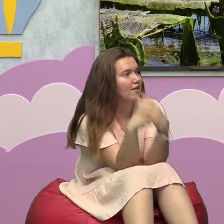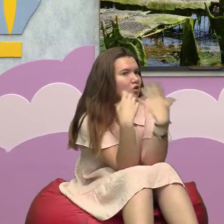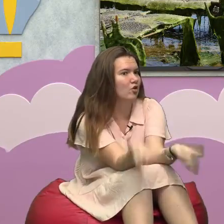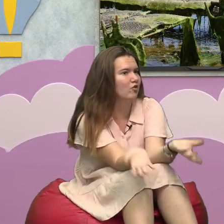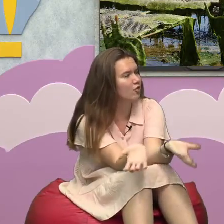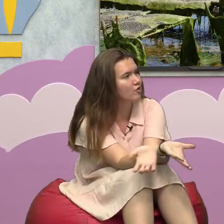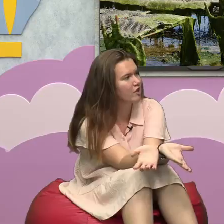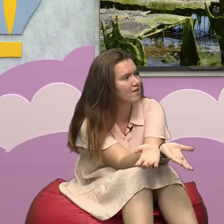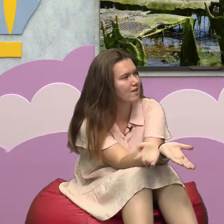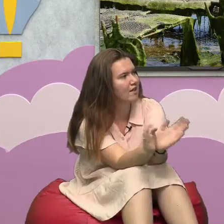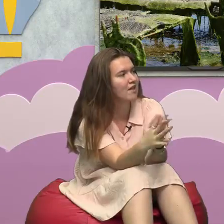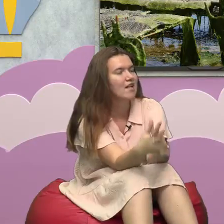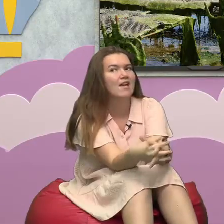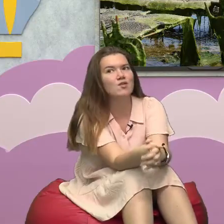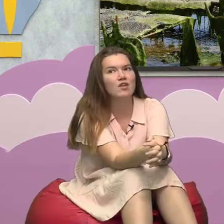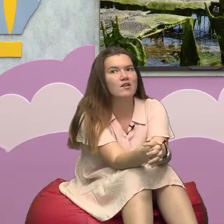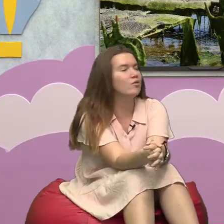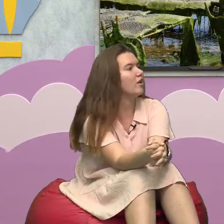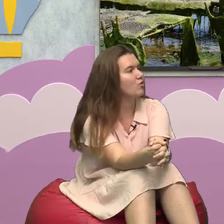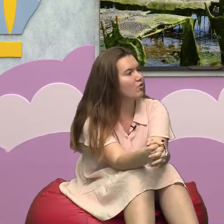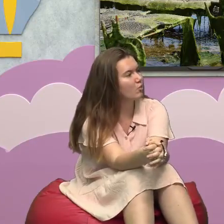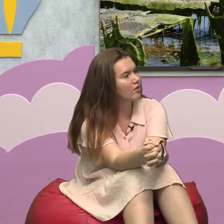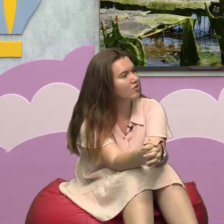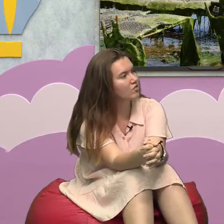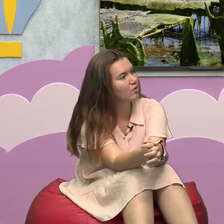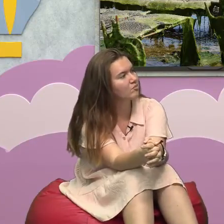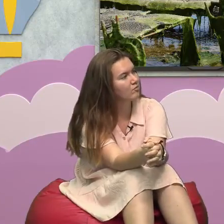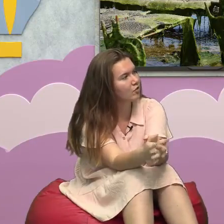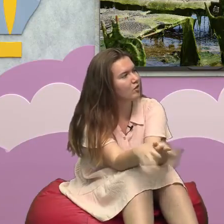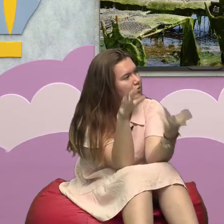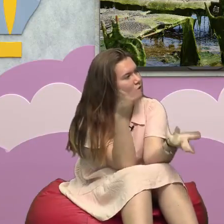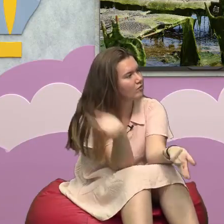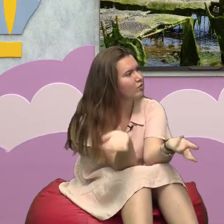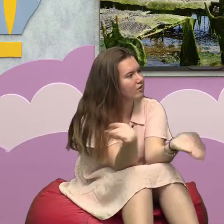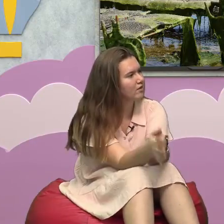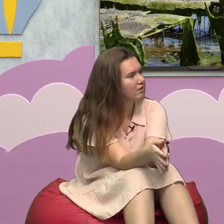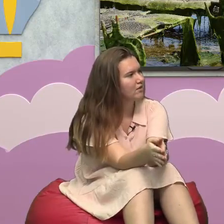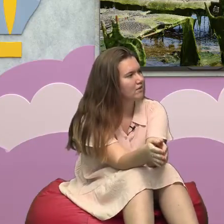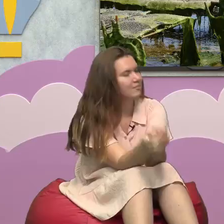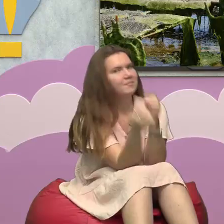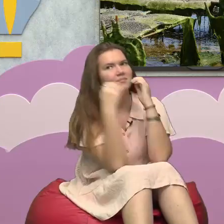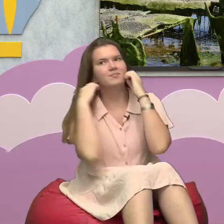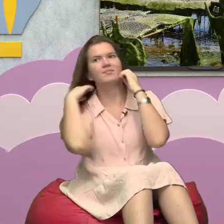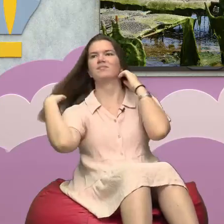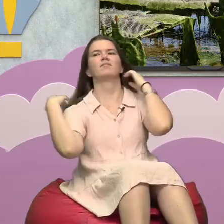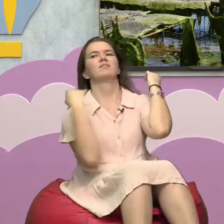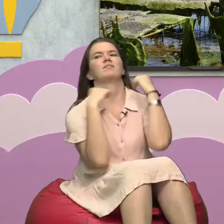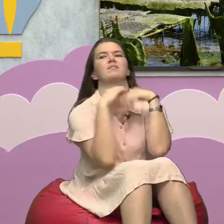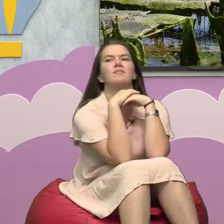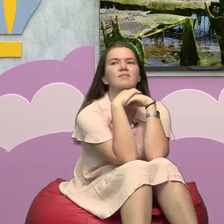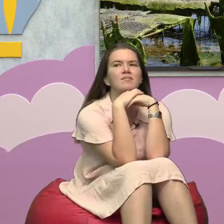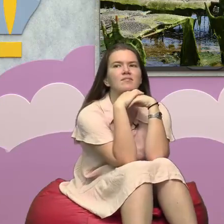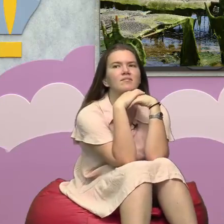very dry, not a lot of nutrients in there. It's a really, really useful way to farm food and grow food. Indeed. So we're going to learn all